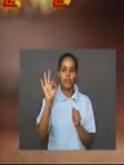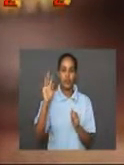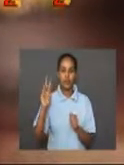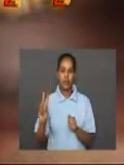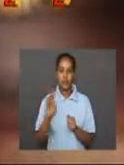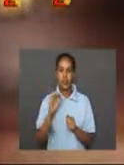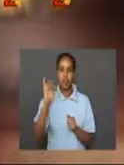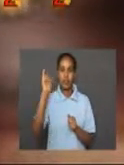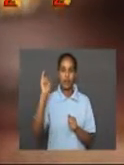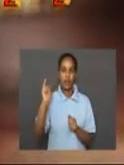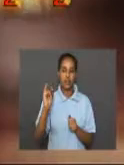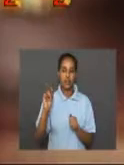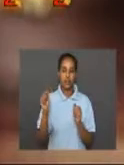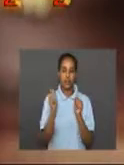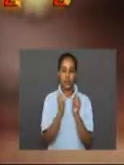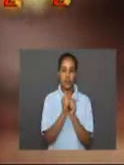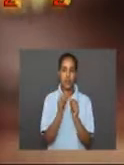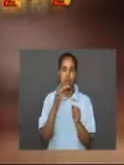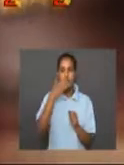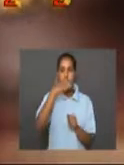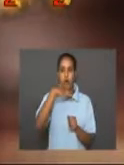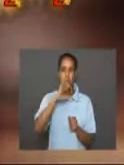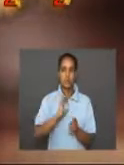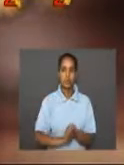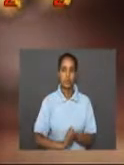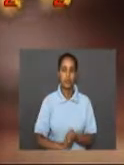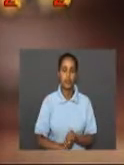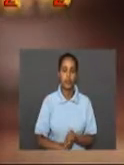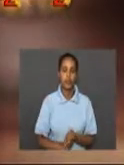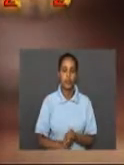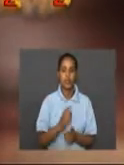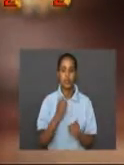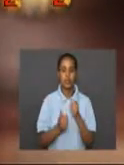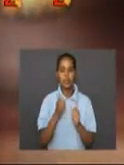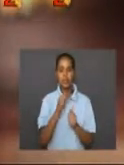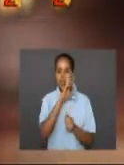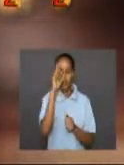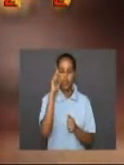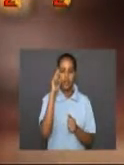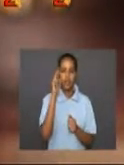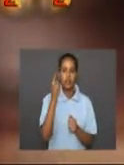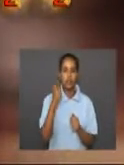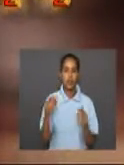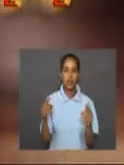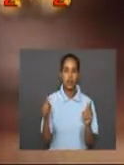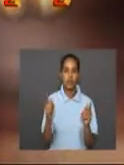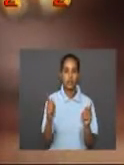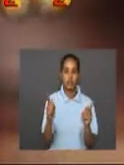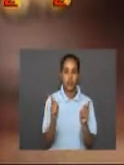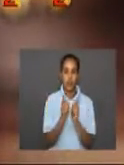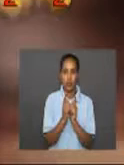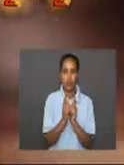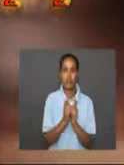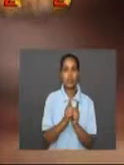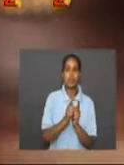Tin is a silvery gray metal that does not bend or oxidize